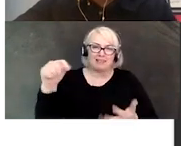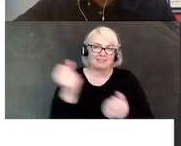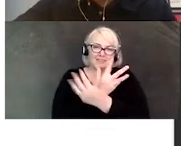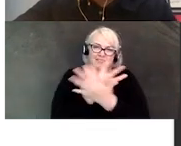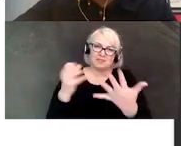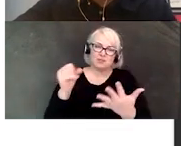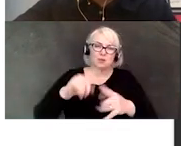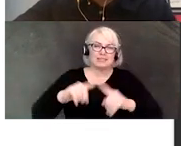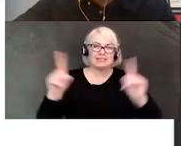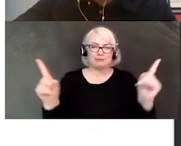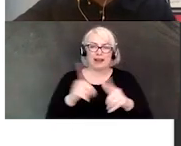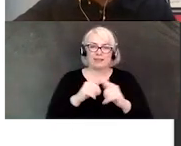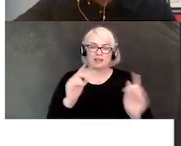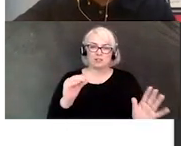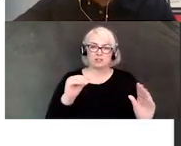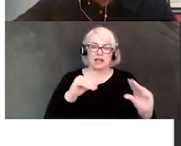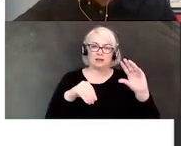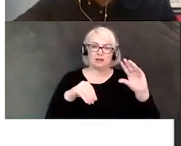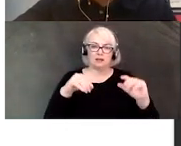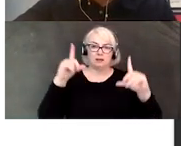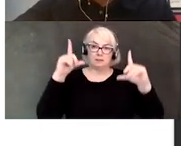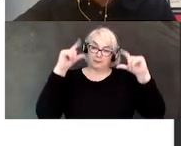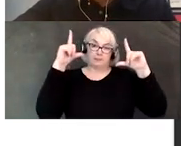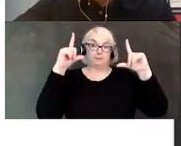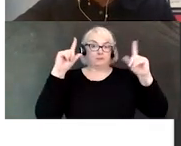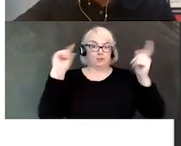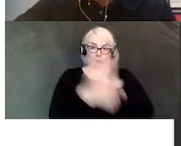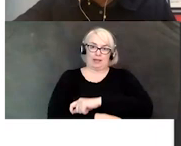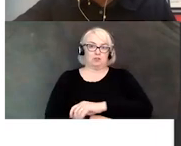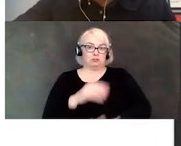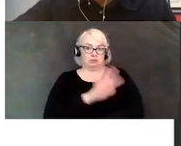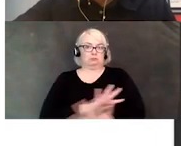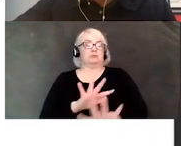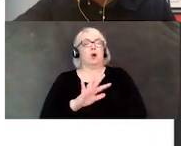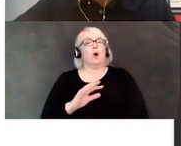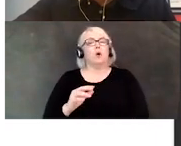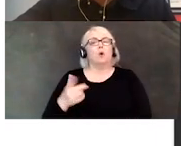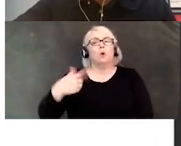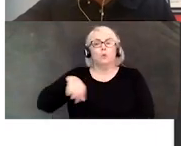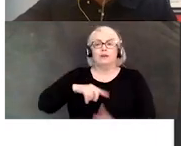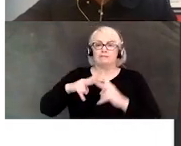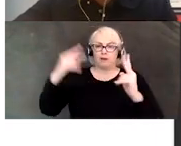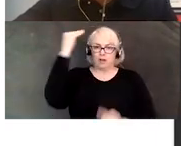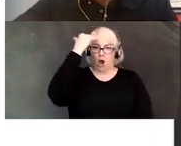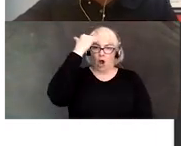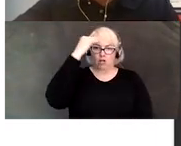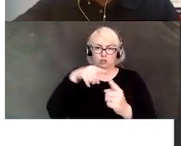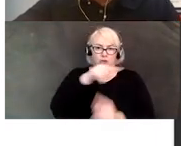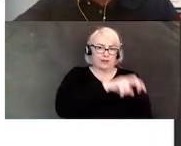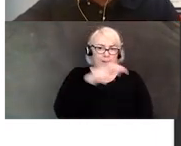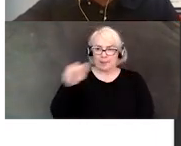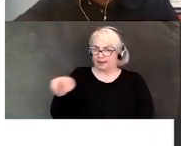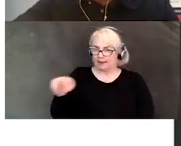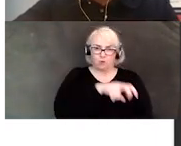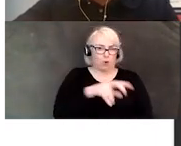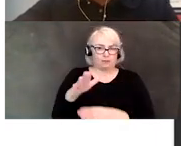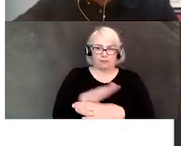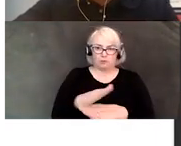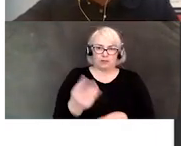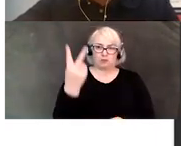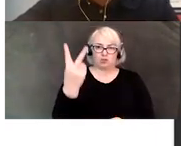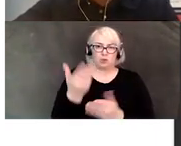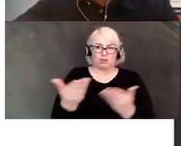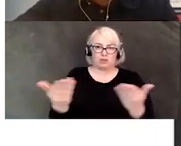um, I don't know. Yeah. We were very, conscious about when we cut back and forth between these things, or at least we tried to be just to make sure they